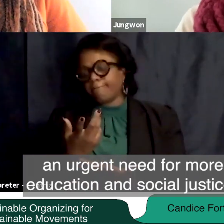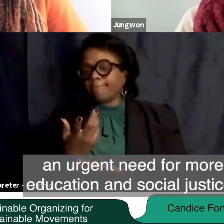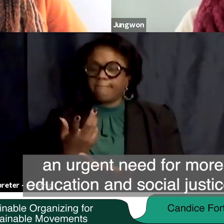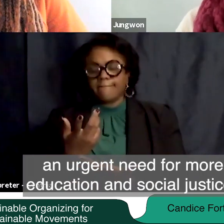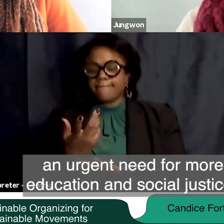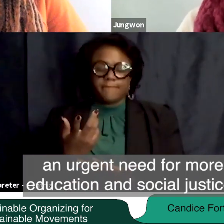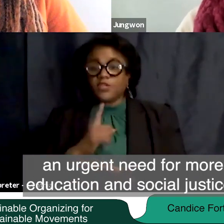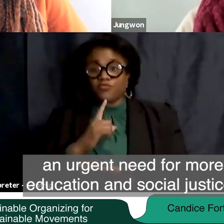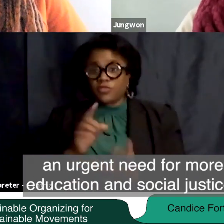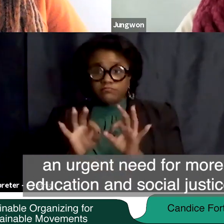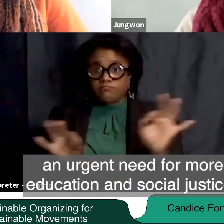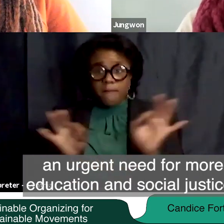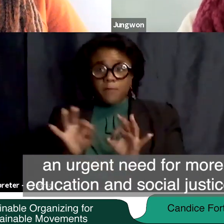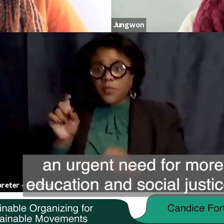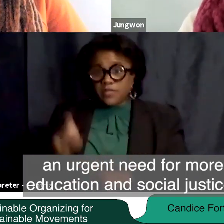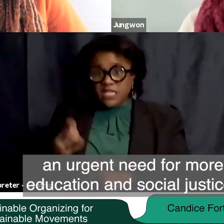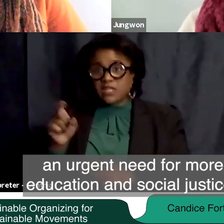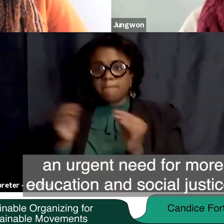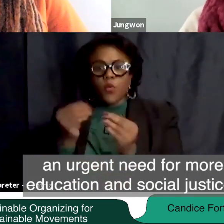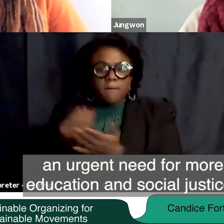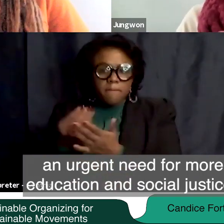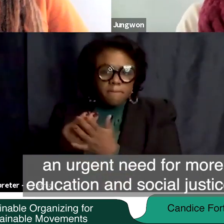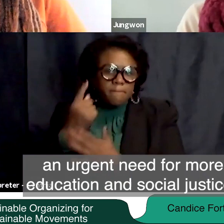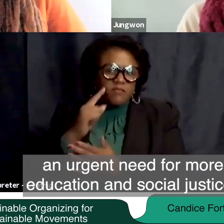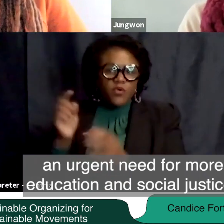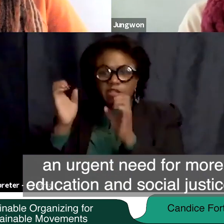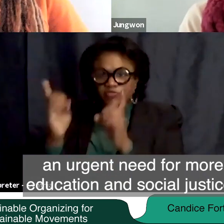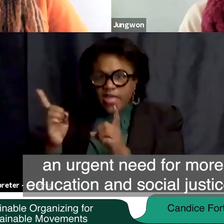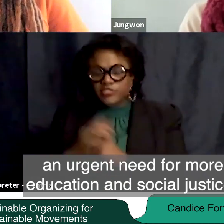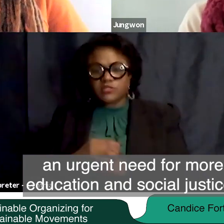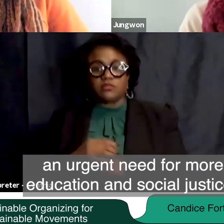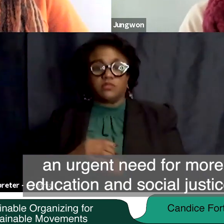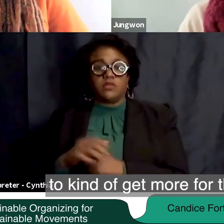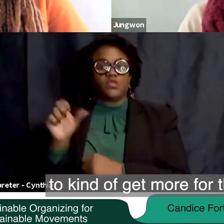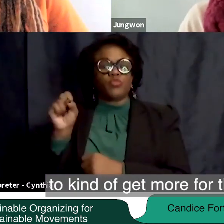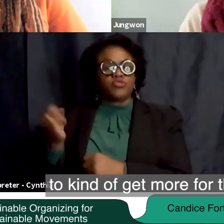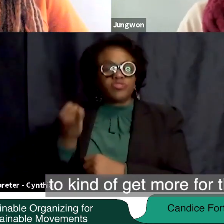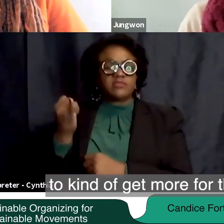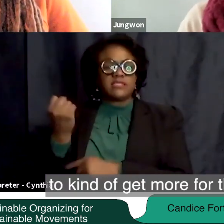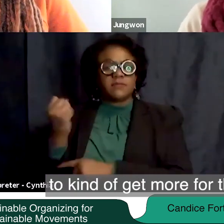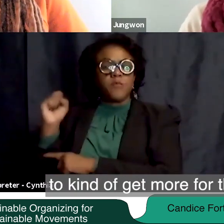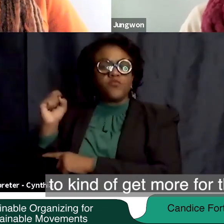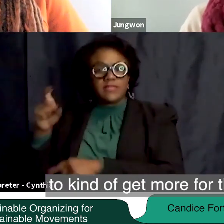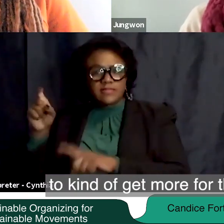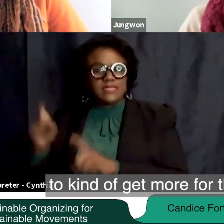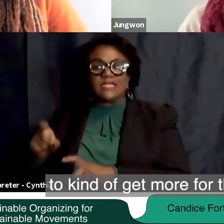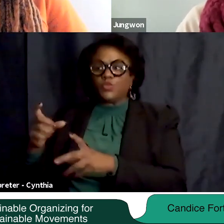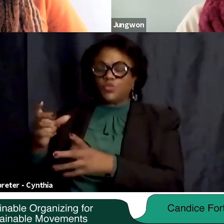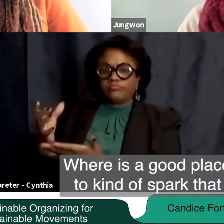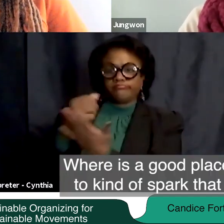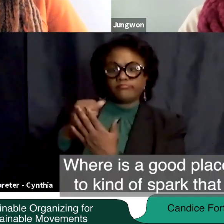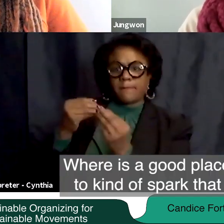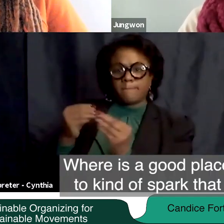there's an urgent need for more funding for education and social justice movements to kind of get more for the